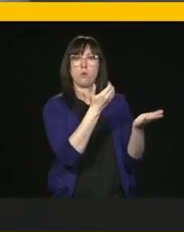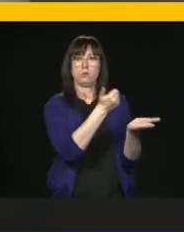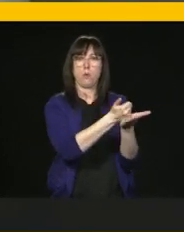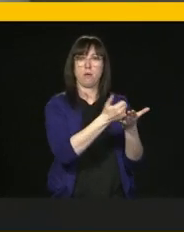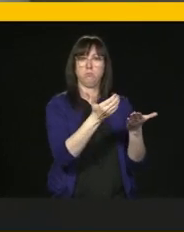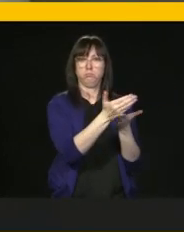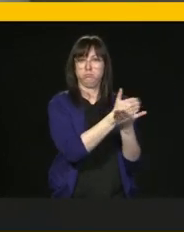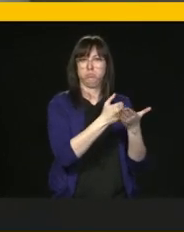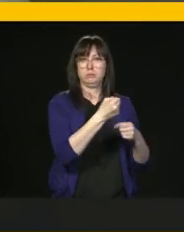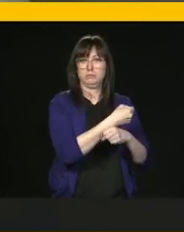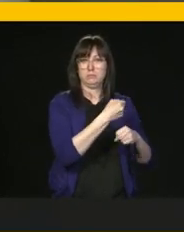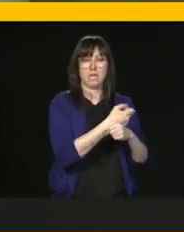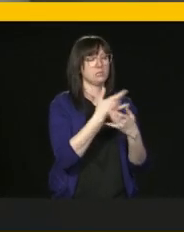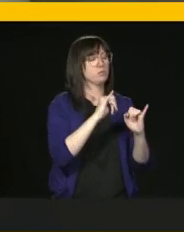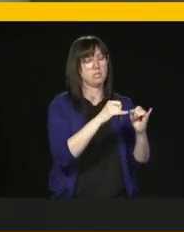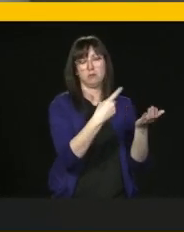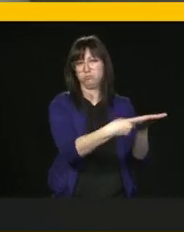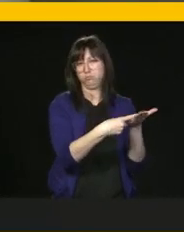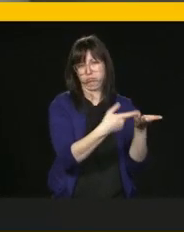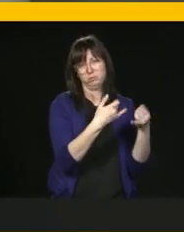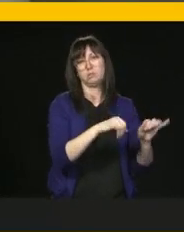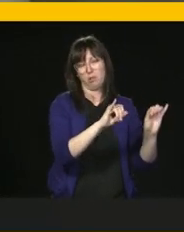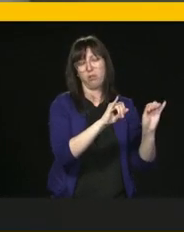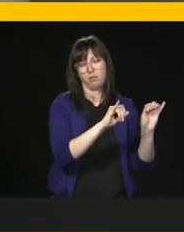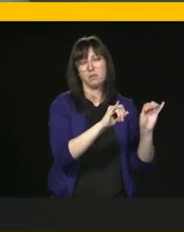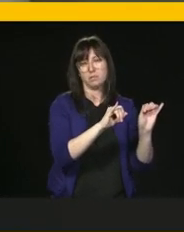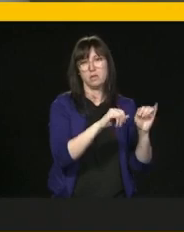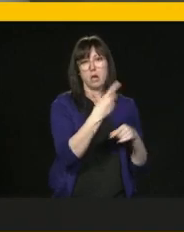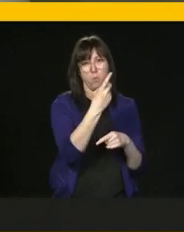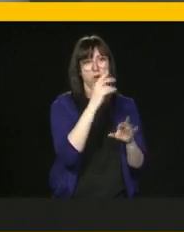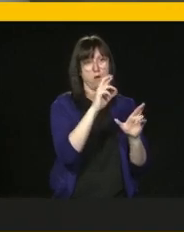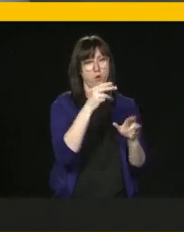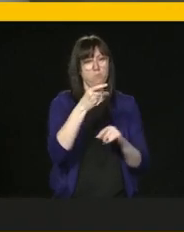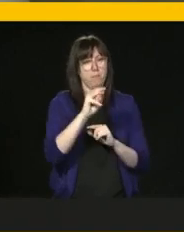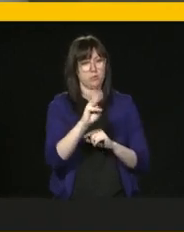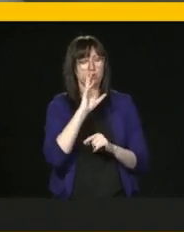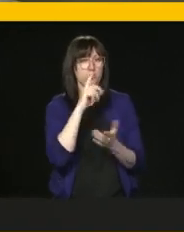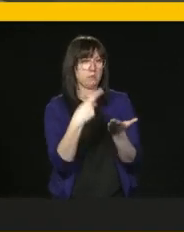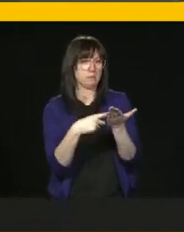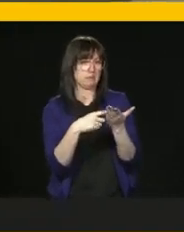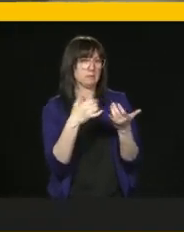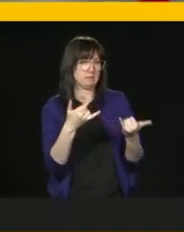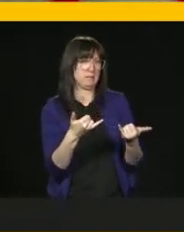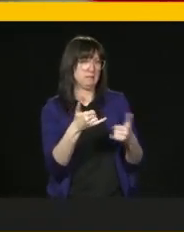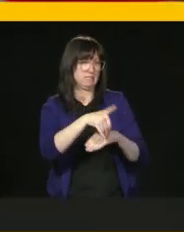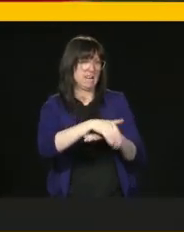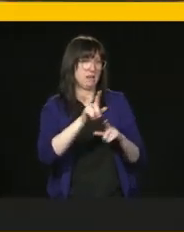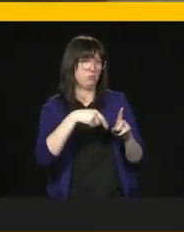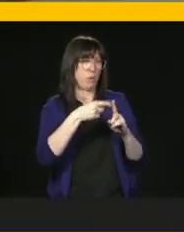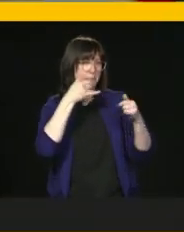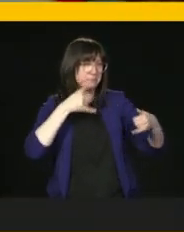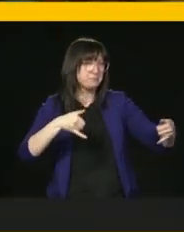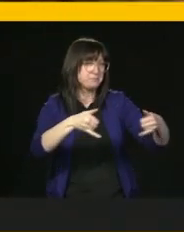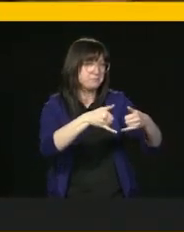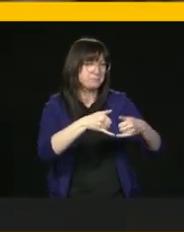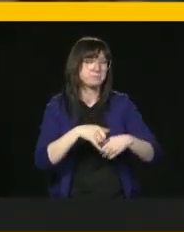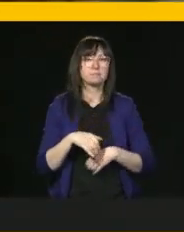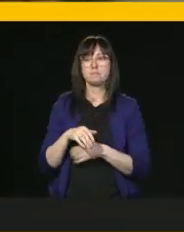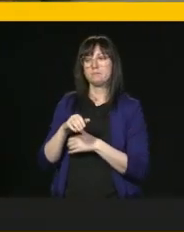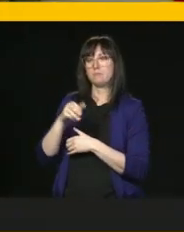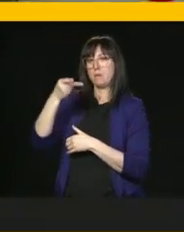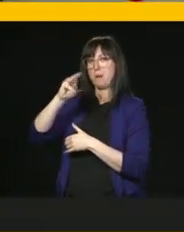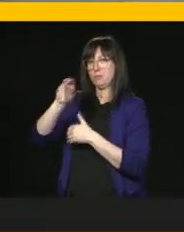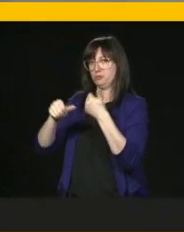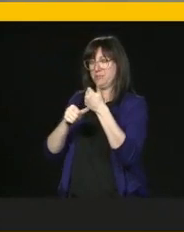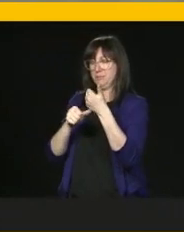of the areas that I hope the Prime Minister will raise with the premiers this evening. Yeah, let me just, I promised we wouldn't have lots of follow-ups, but